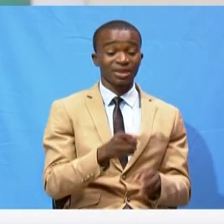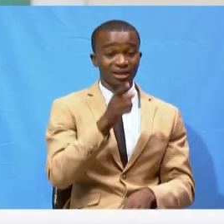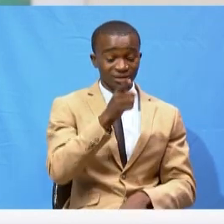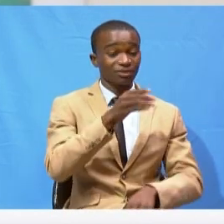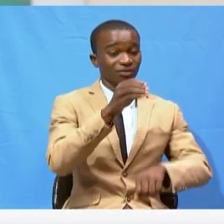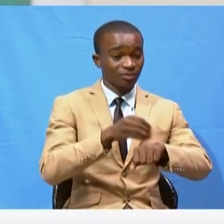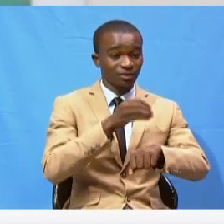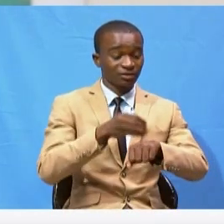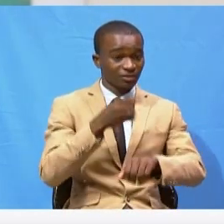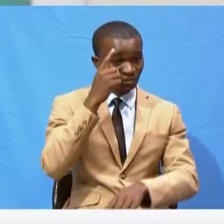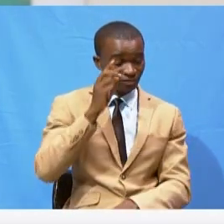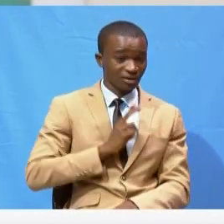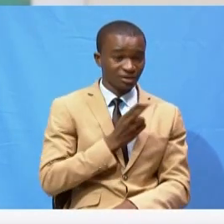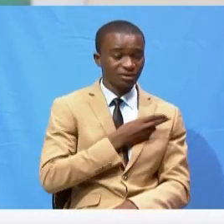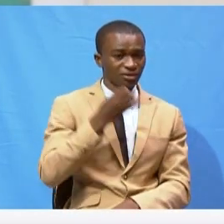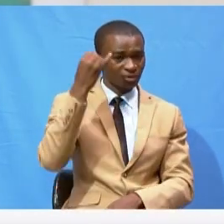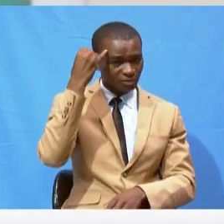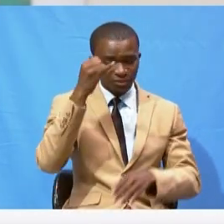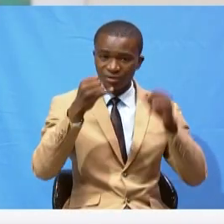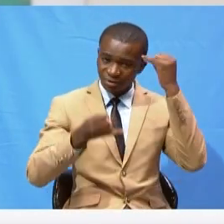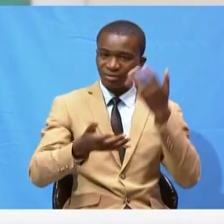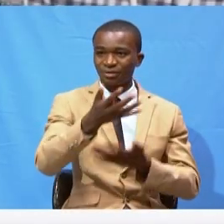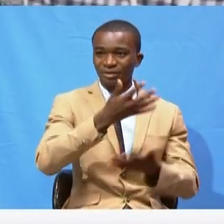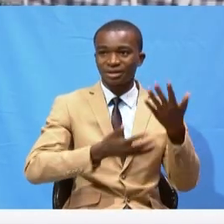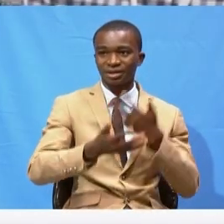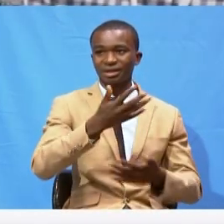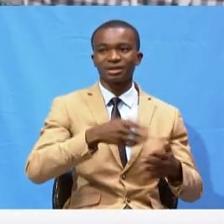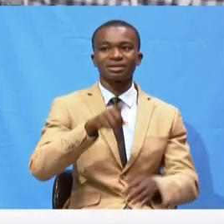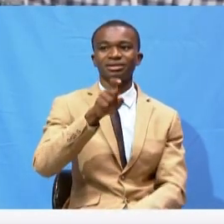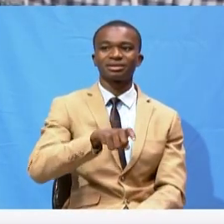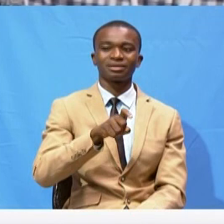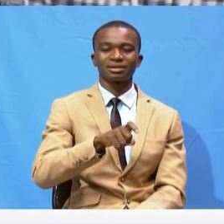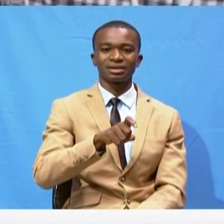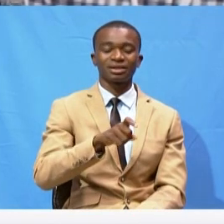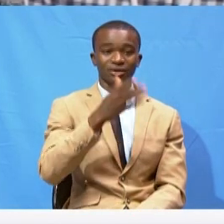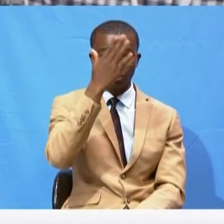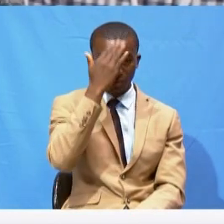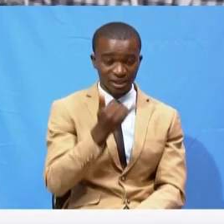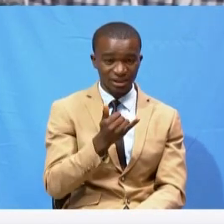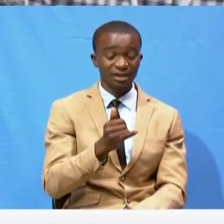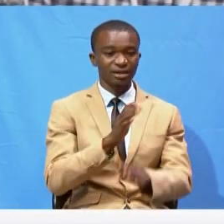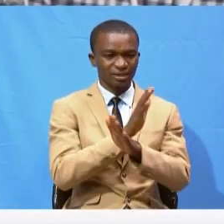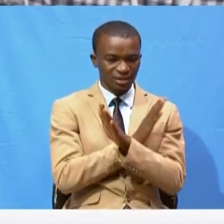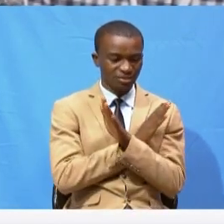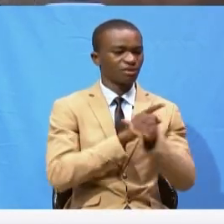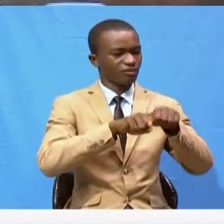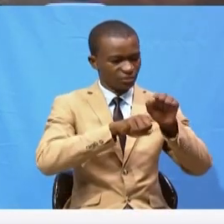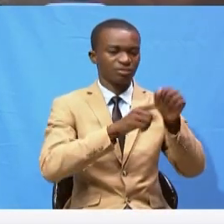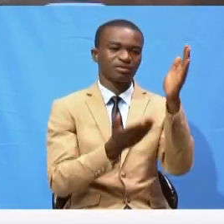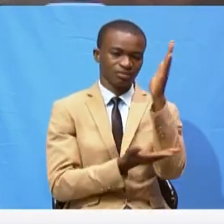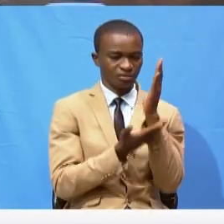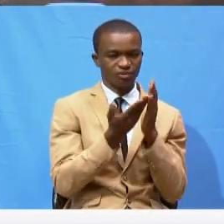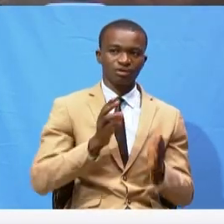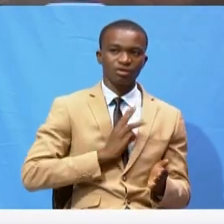us to share ideas and harmonize our collective vision of taking Zambian football forward. As a